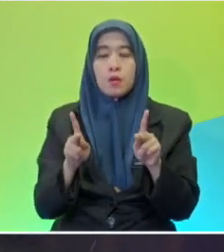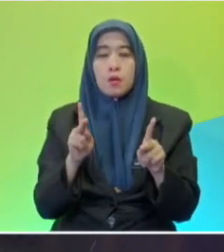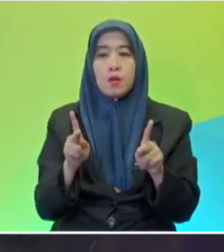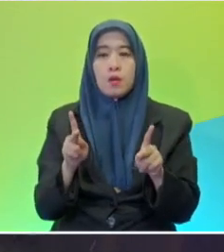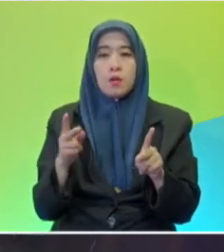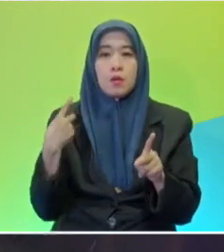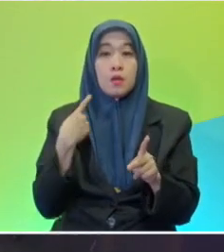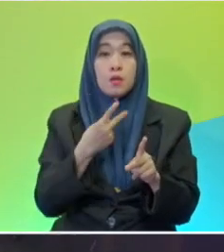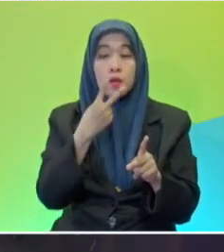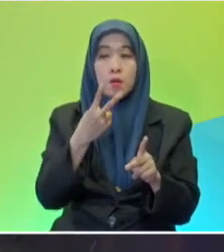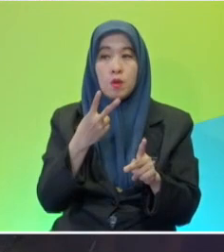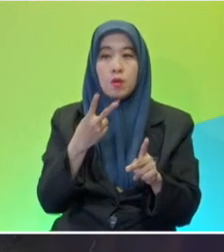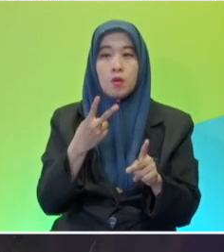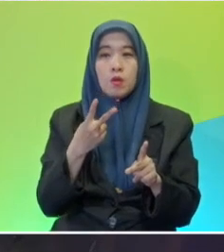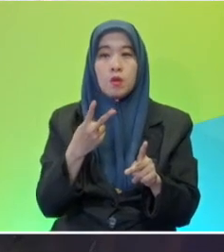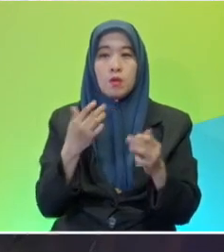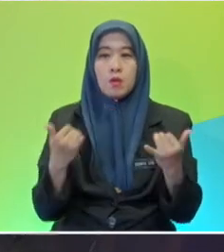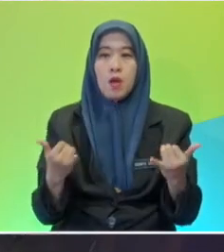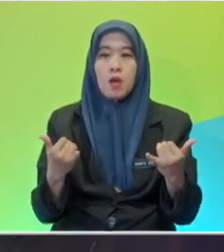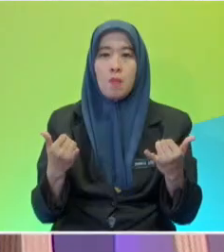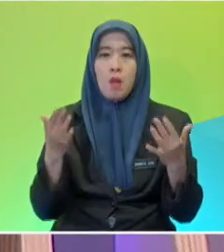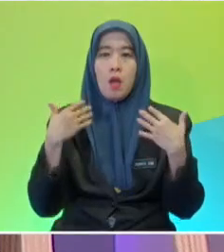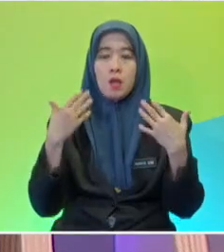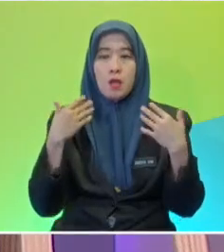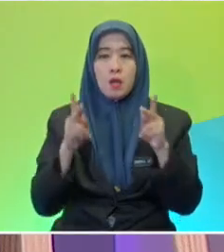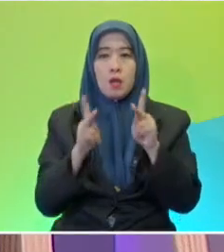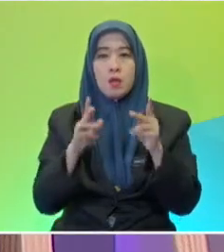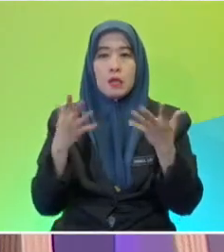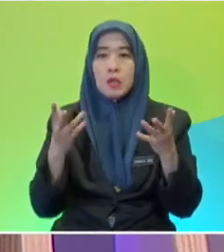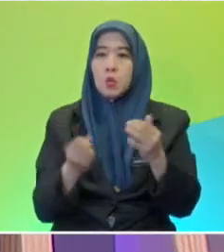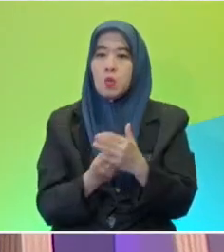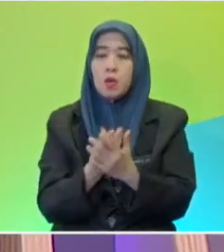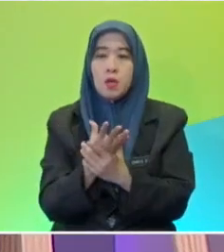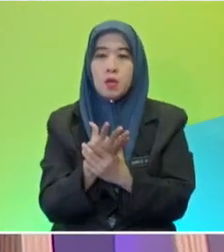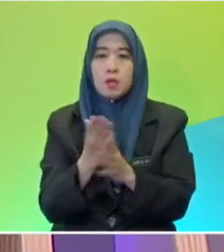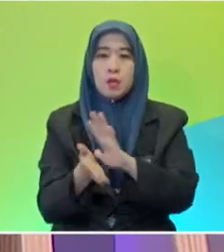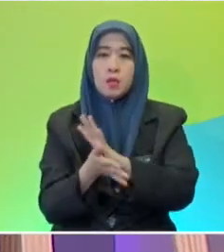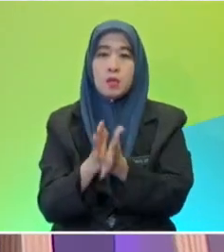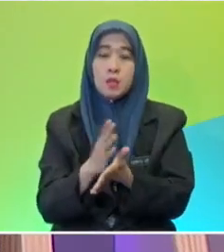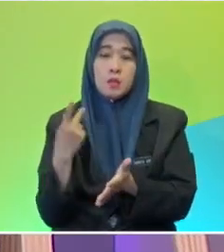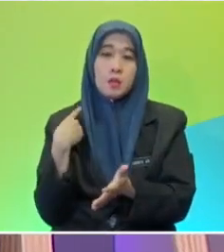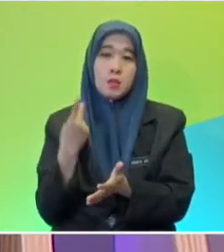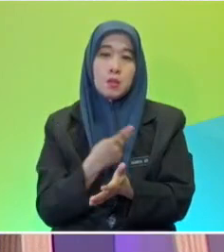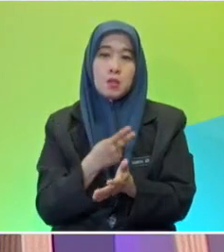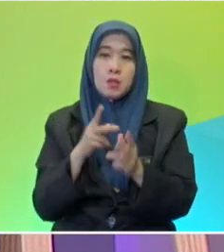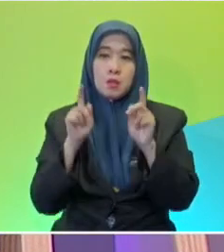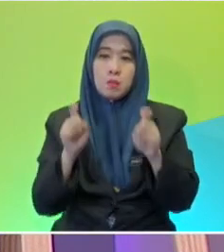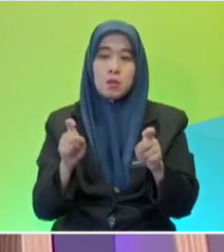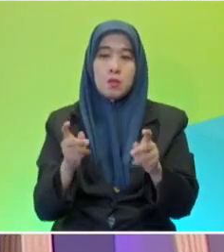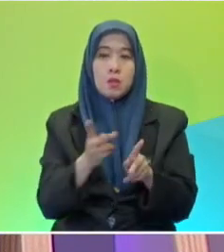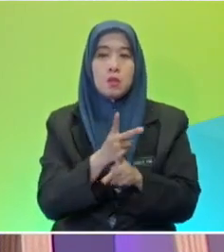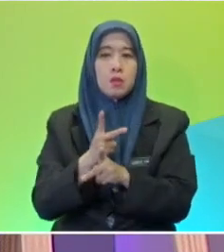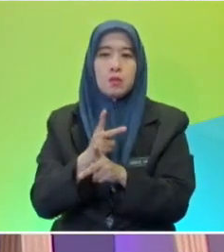feel? It's very hot without the plants, correct? Yes. So that's what we say. We must take care of our plant. Don't simply cut down the